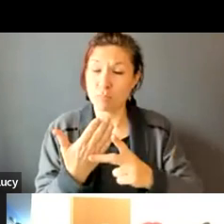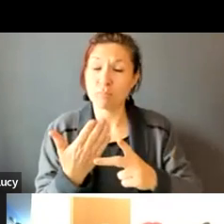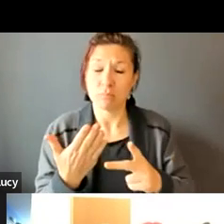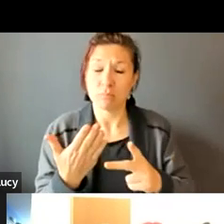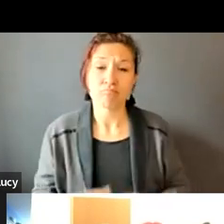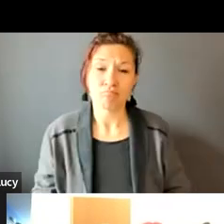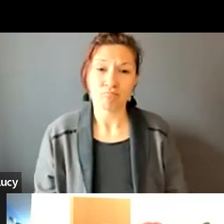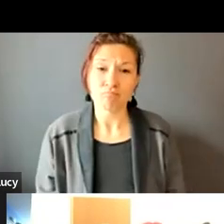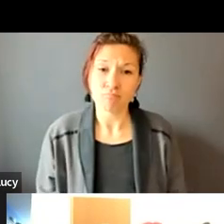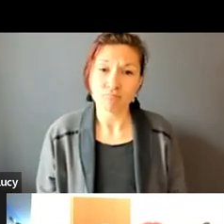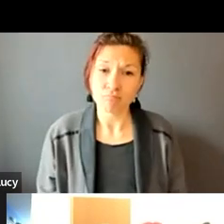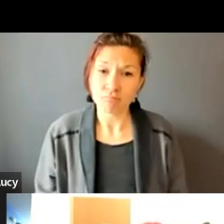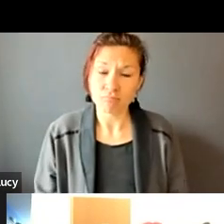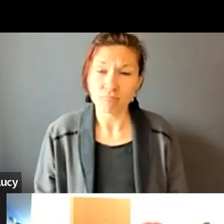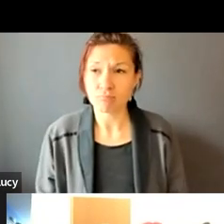programmers